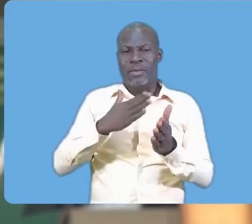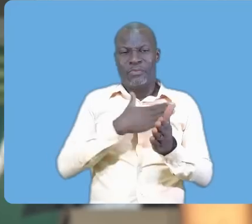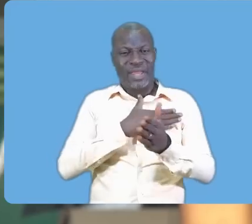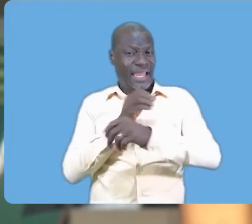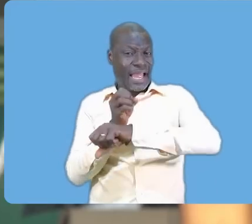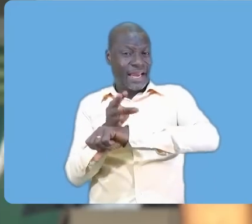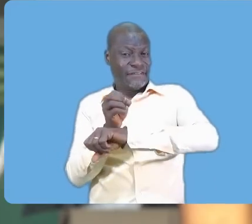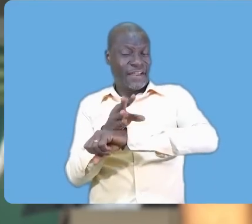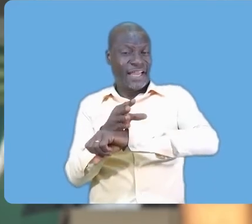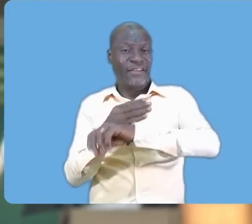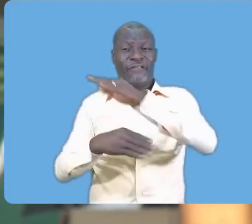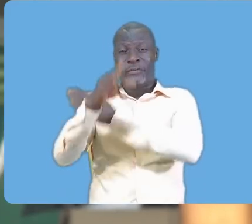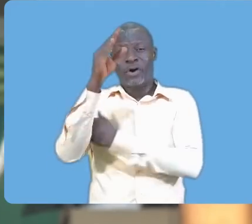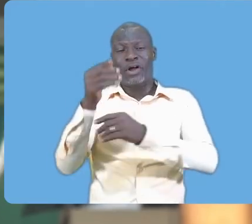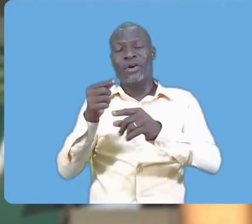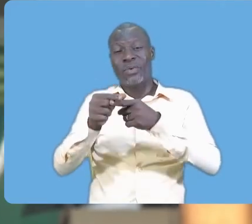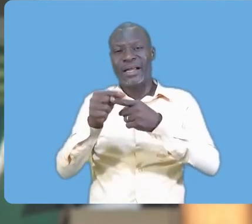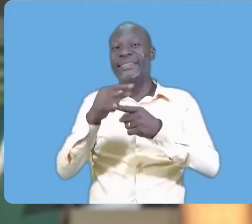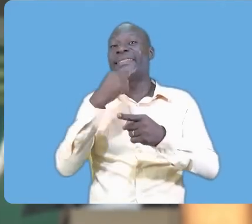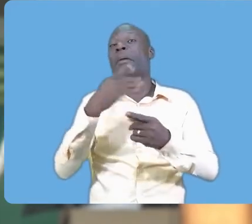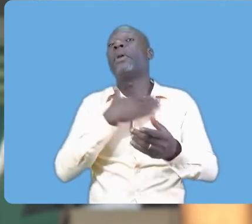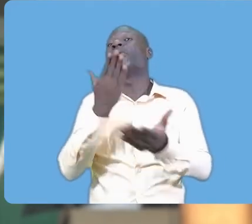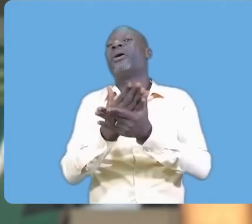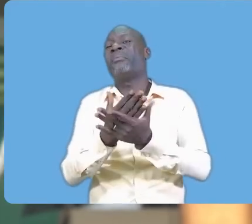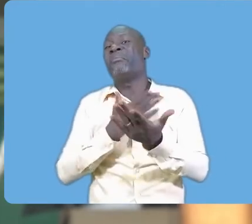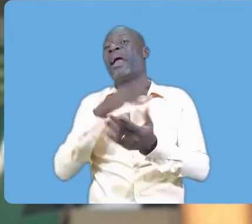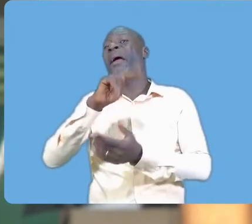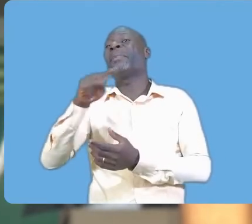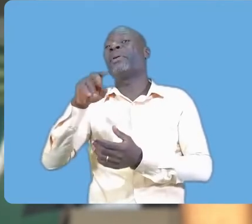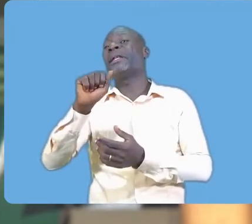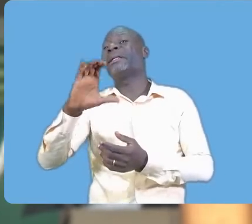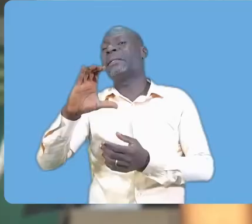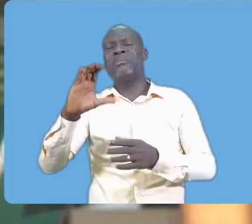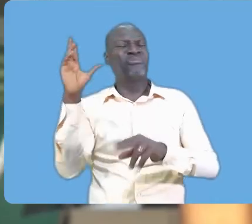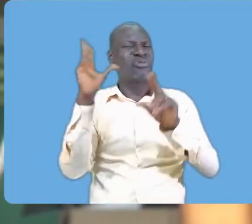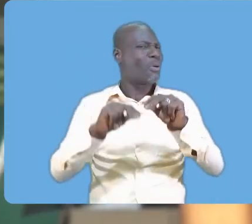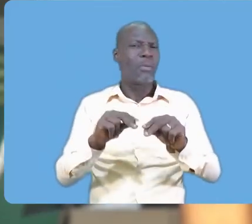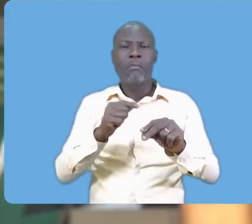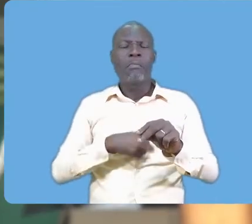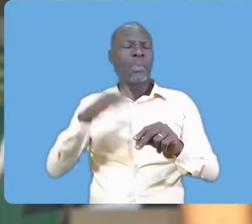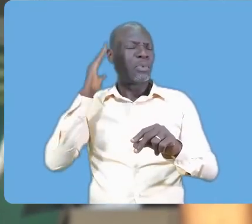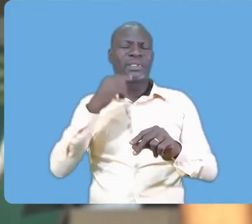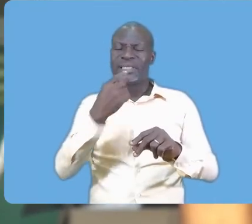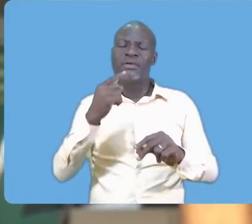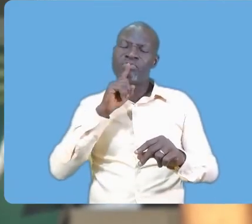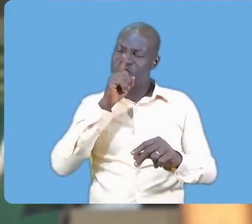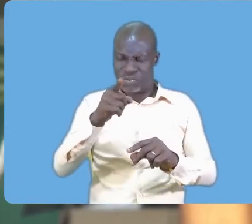crammings, some no. Make away the actual or mine or mamma, because we are MPP ninety. Make away a miniaca, because we are NDC.